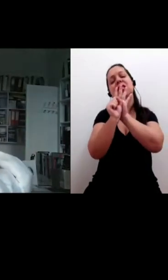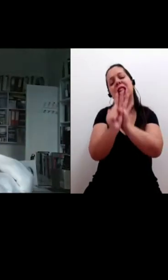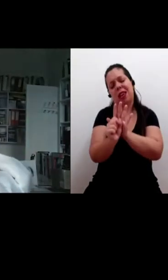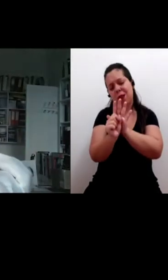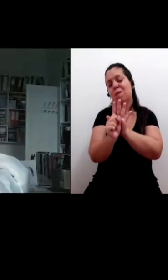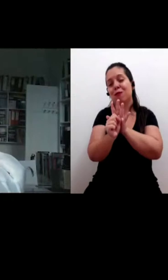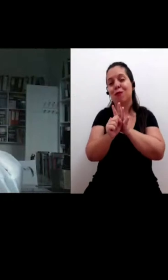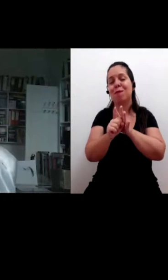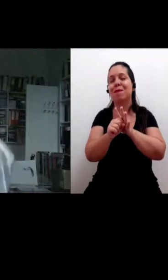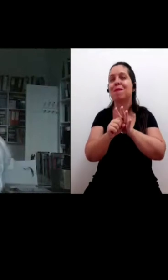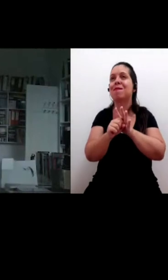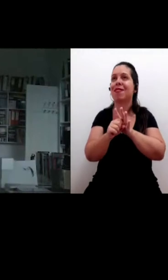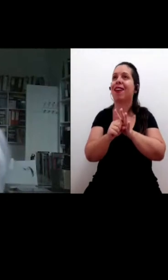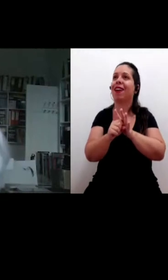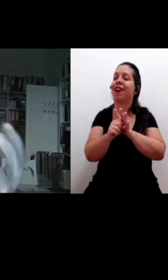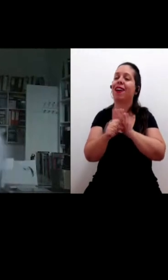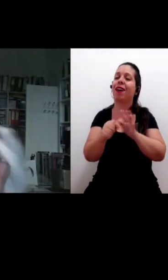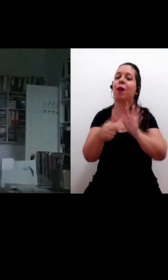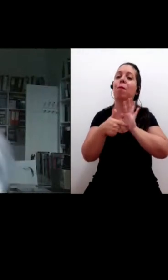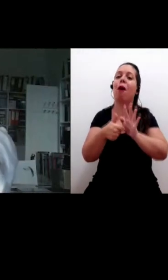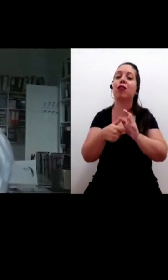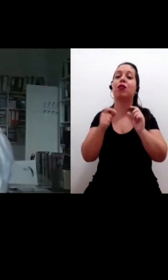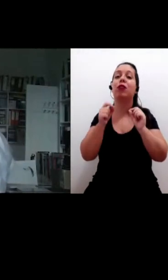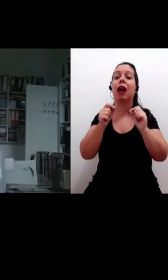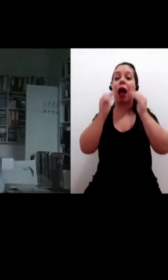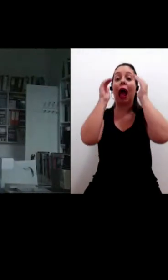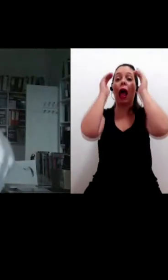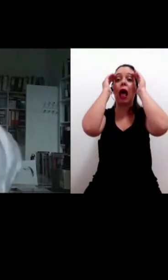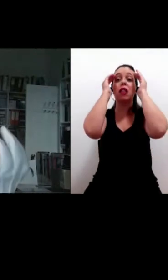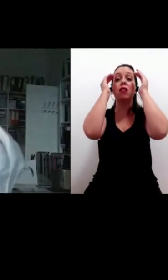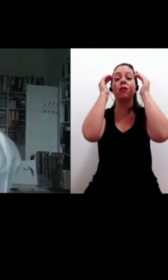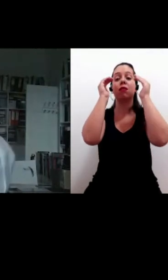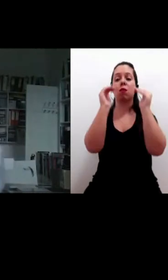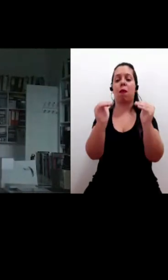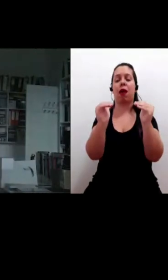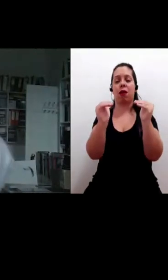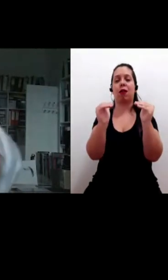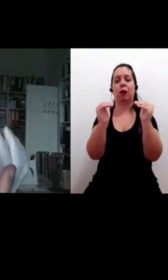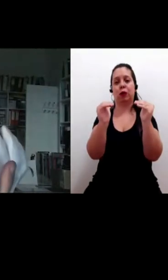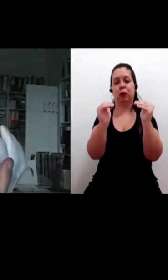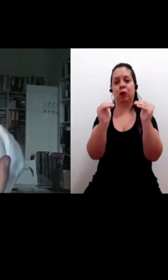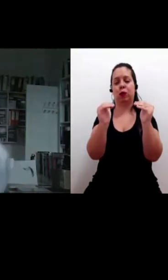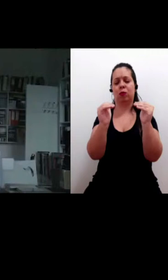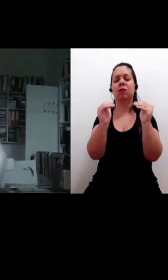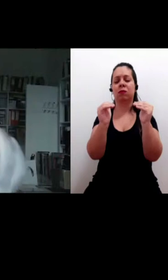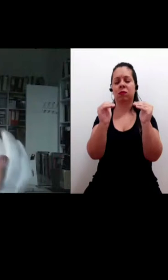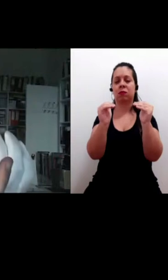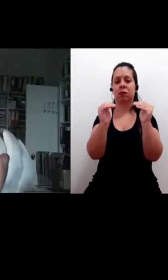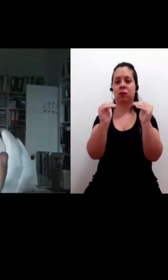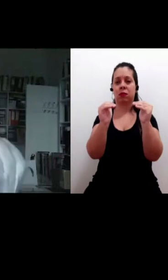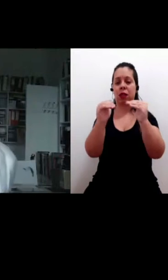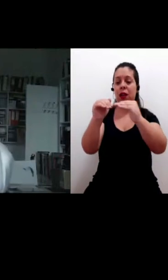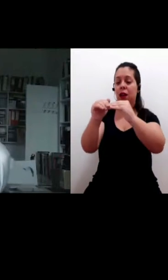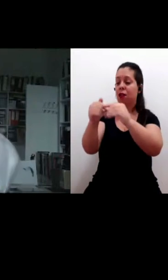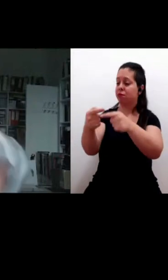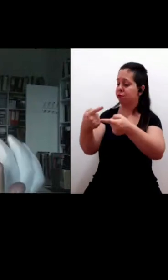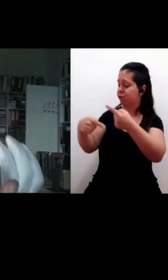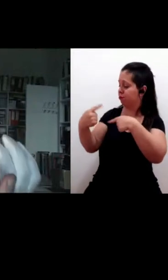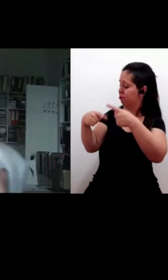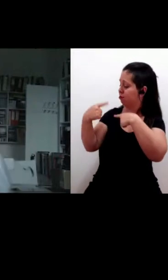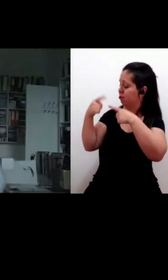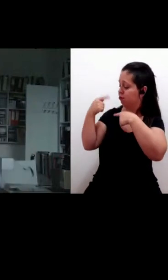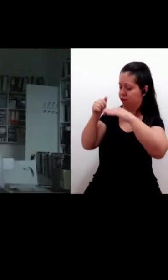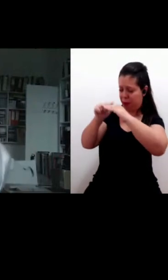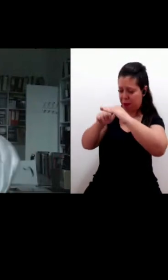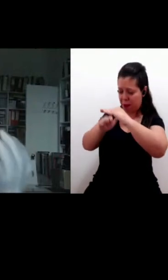the respect we need to pay to our heritage, our visual heritage, our